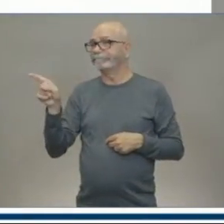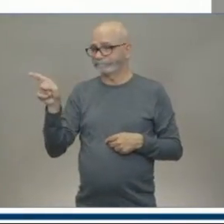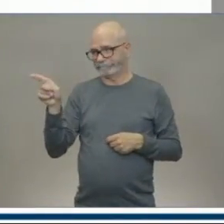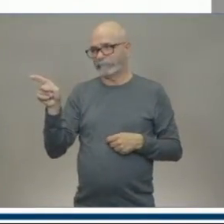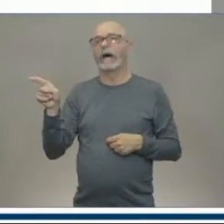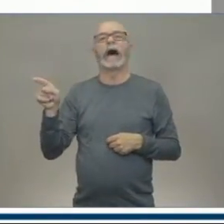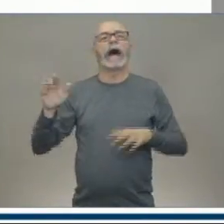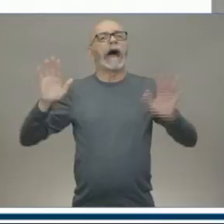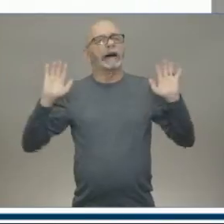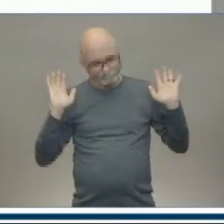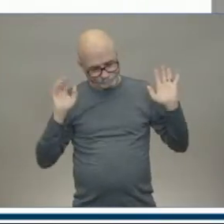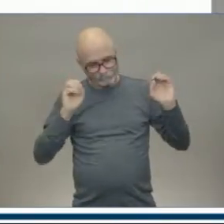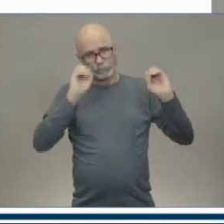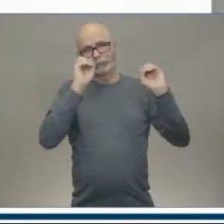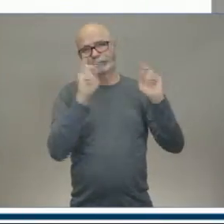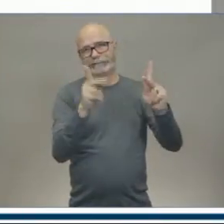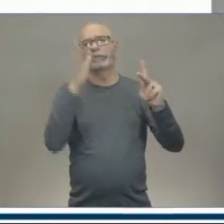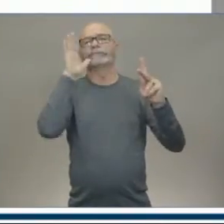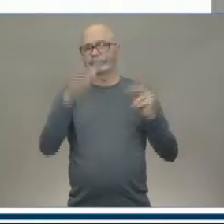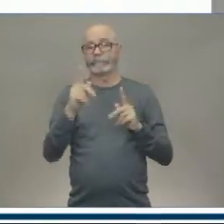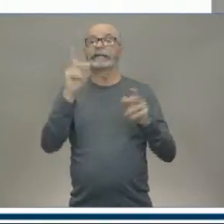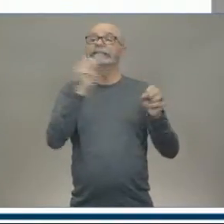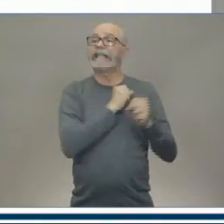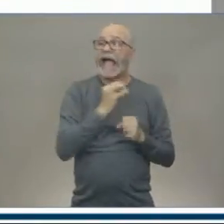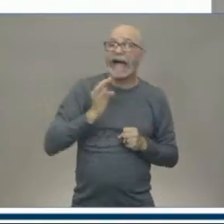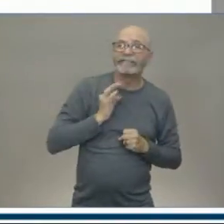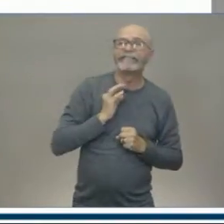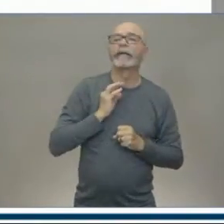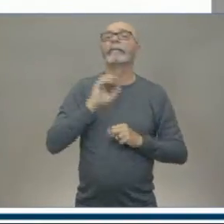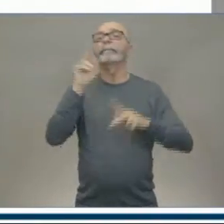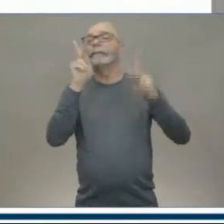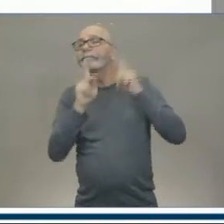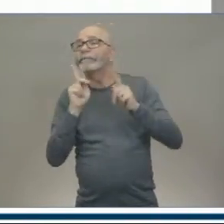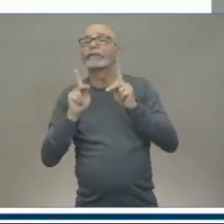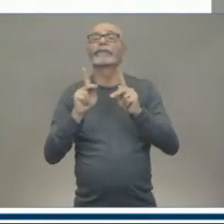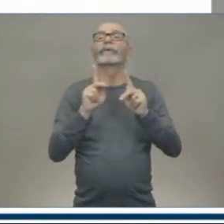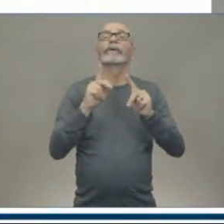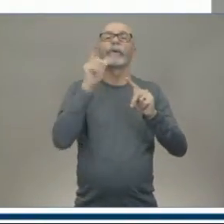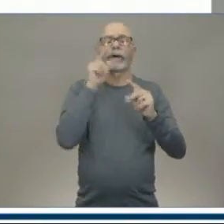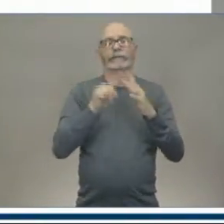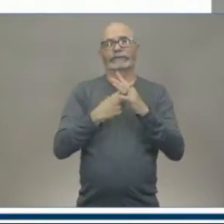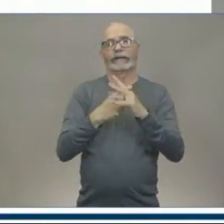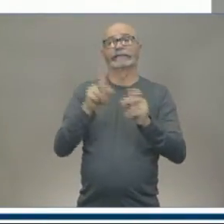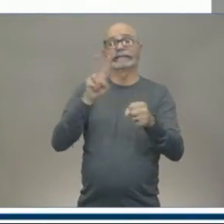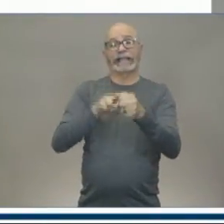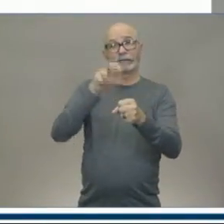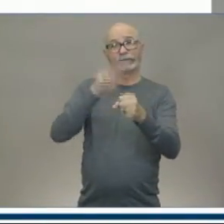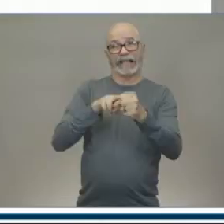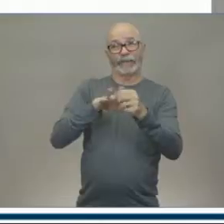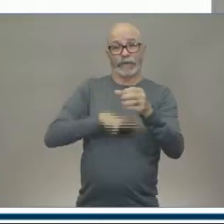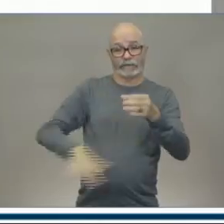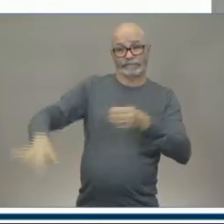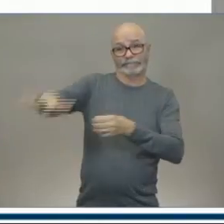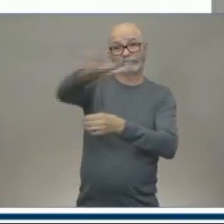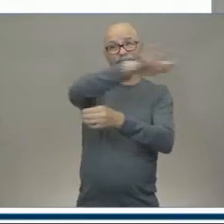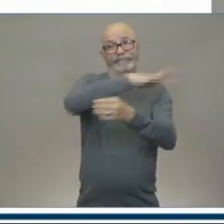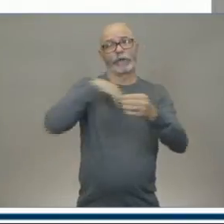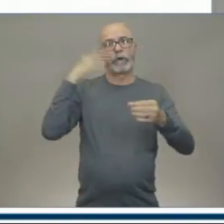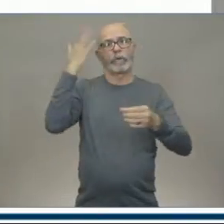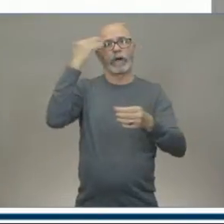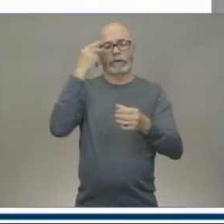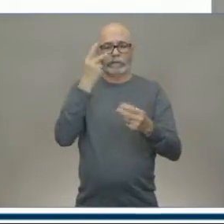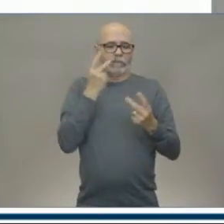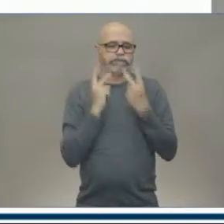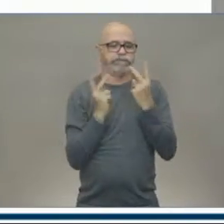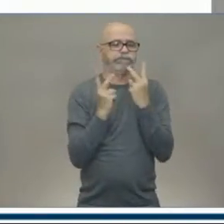that to all their staff. And we're going to start with the downtown area because that's where we're seeing the most problems right now, and